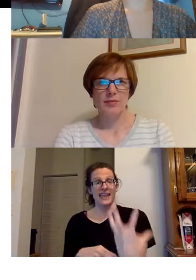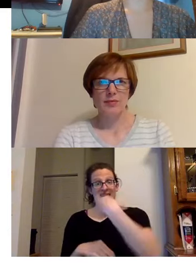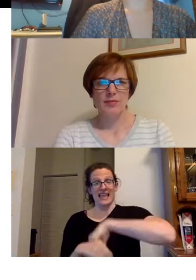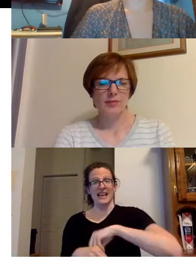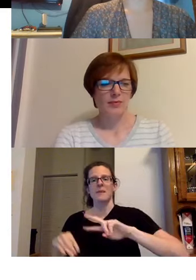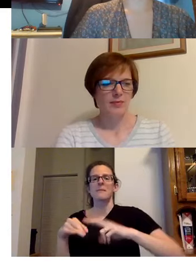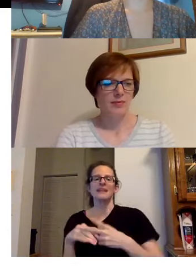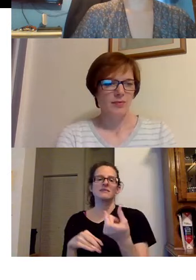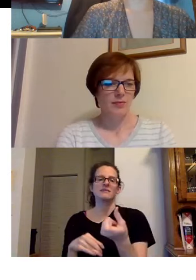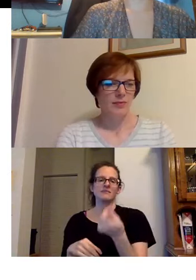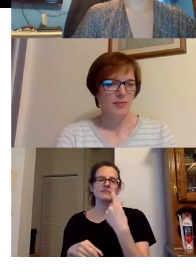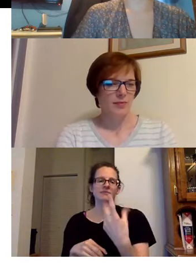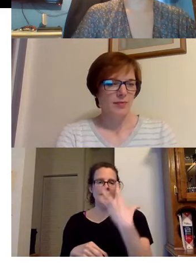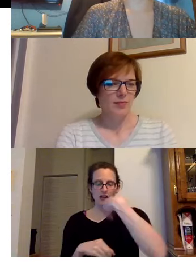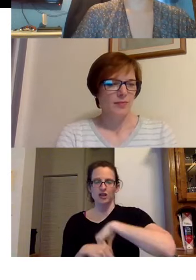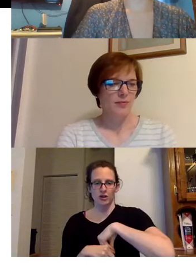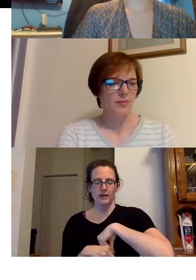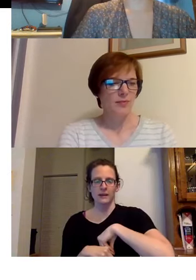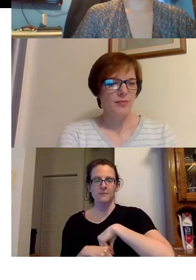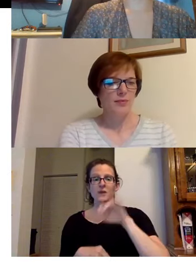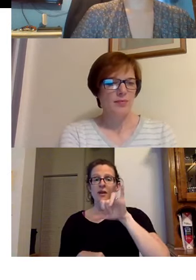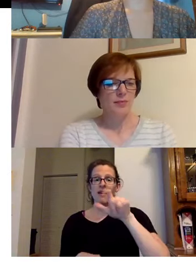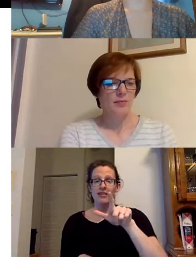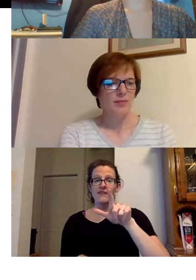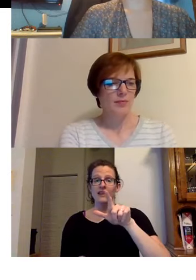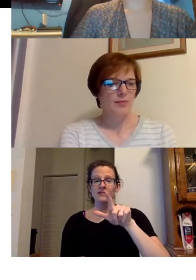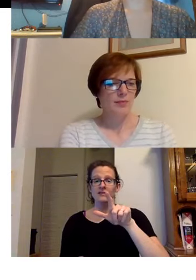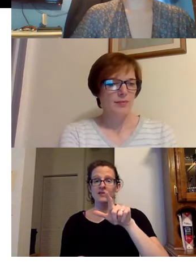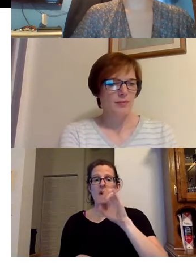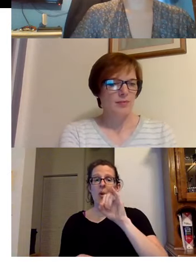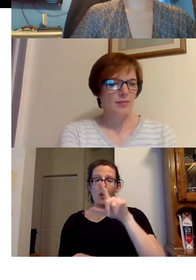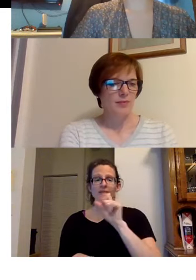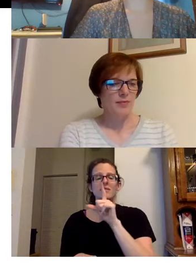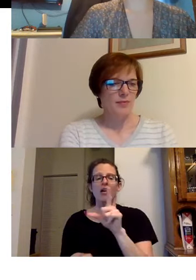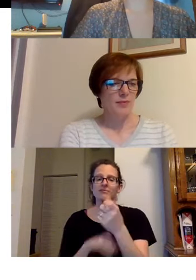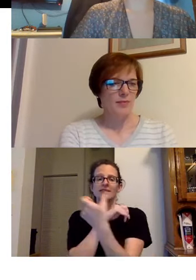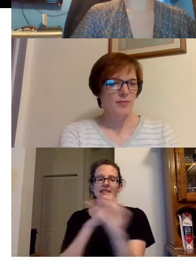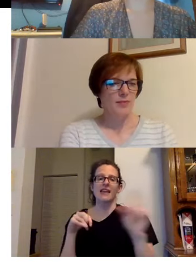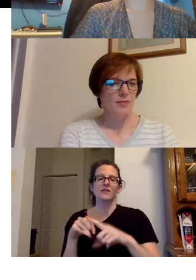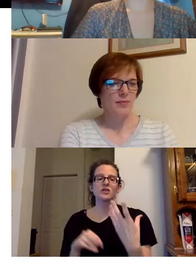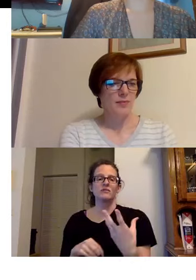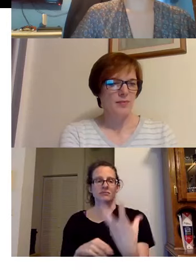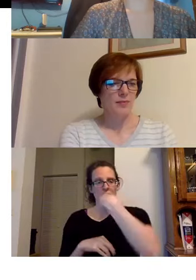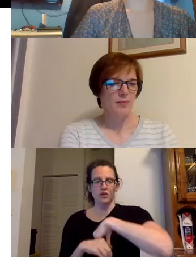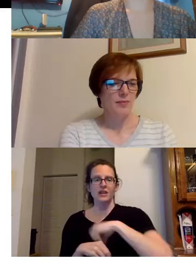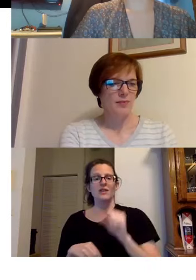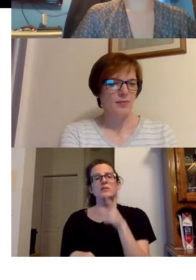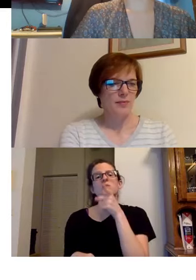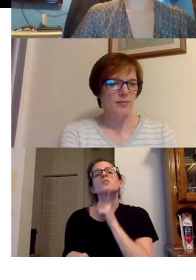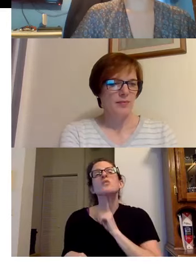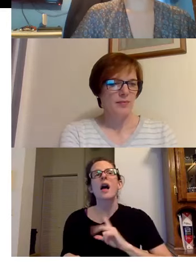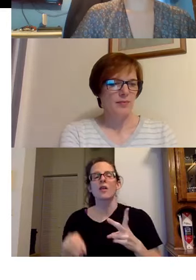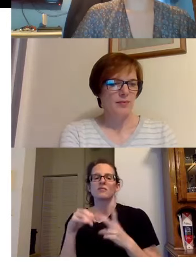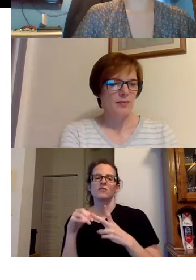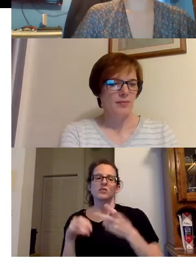means internally. So Young Living's essential oils are safe to take internally. You can swallow them, you can drink